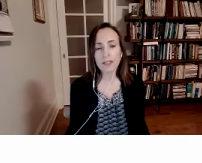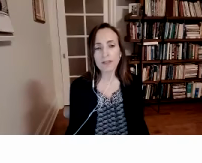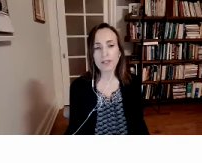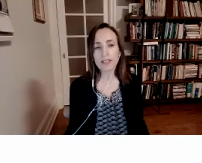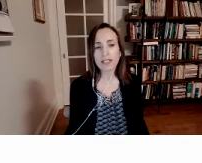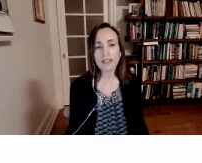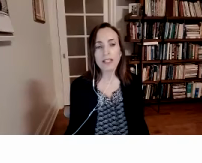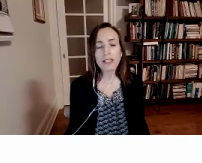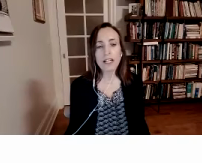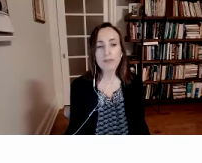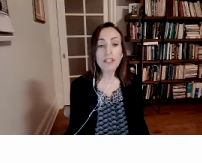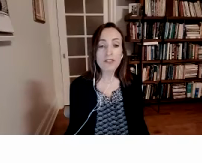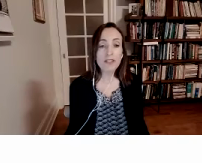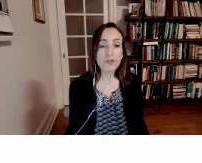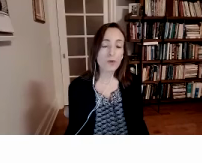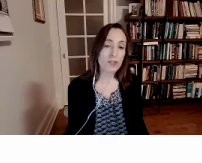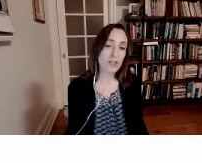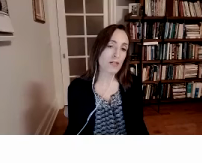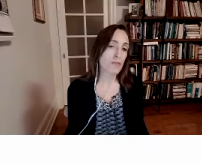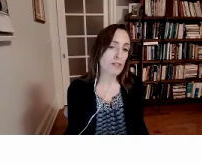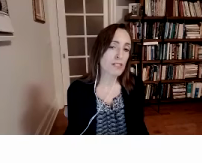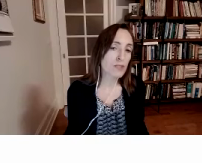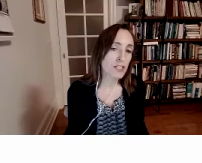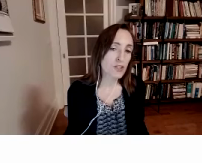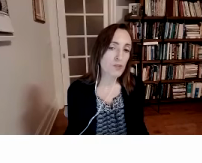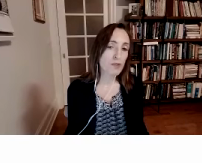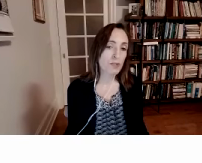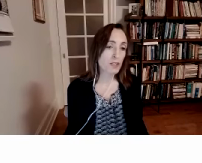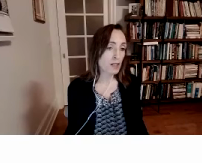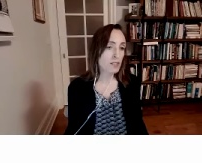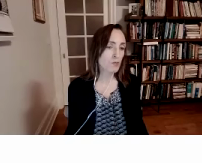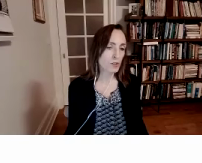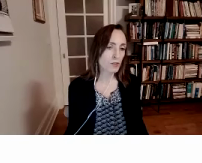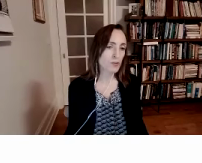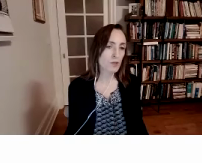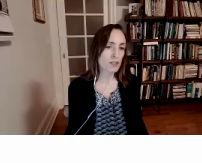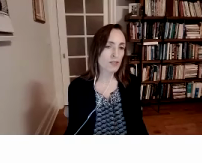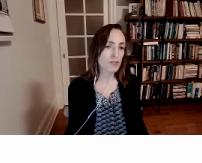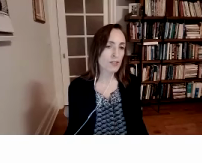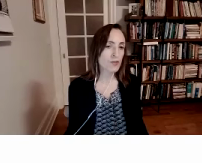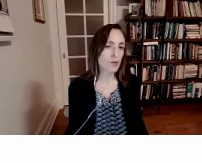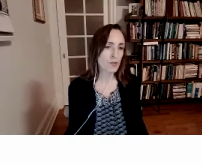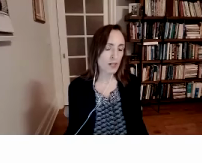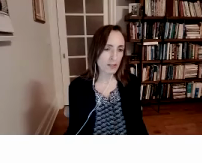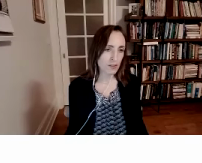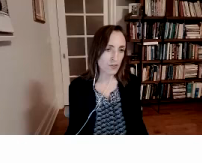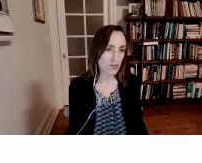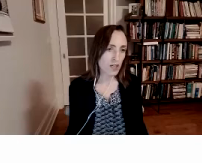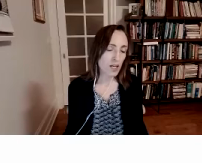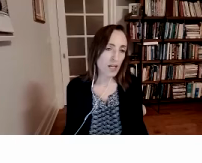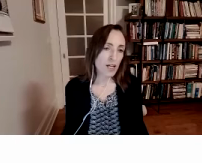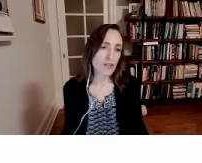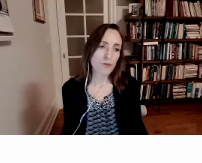we are marking givenness or accessibility relations between content words relative to the discourse